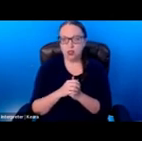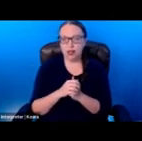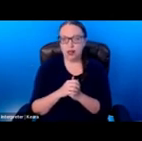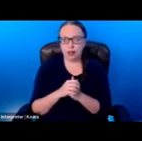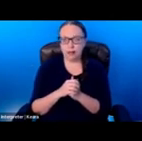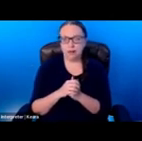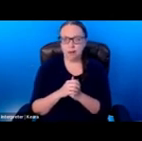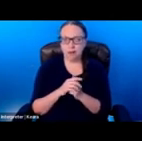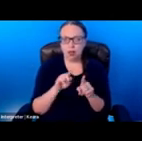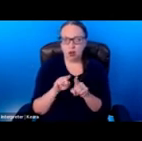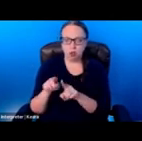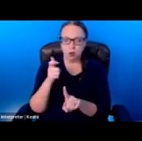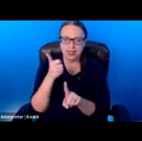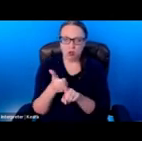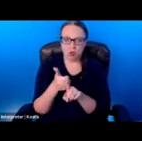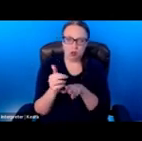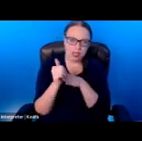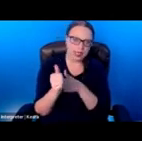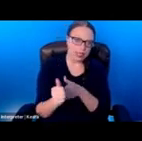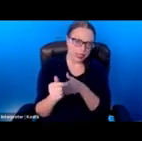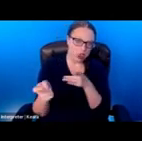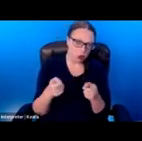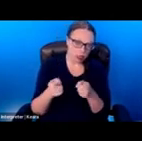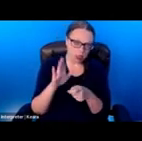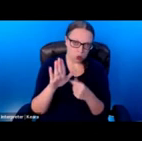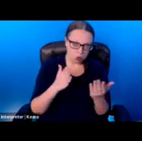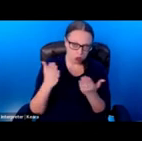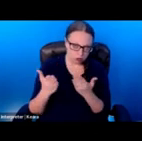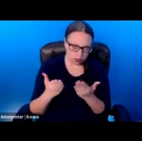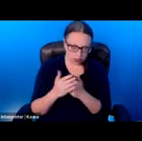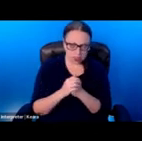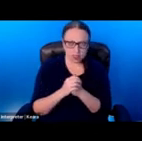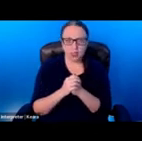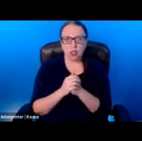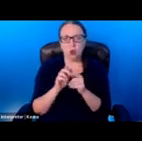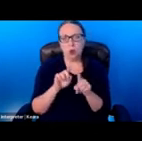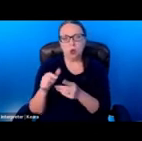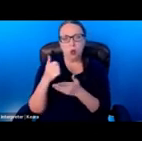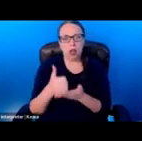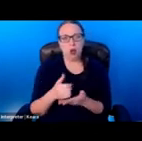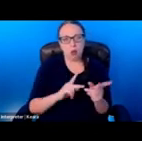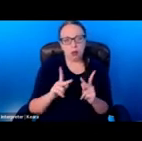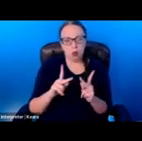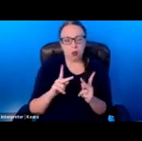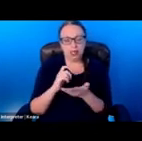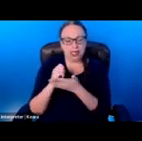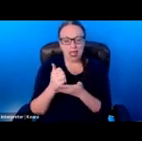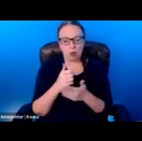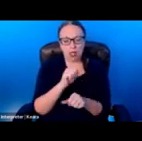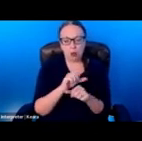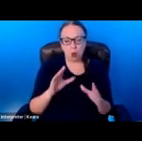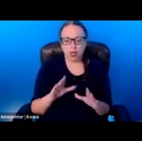along with self-directing your services. We also assist people in helping their employees correctly